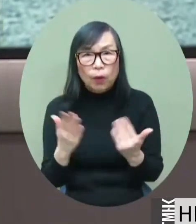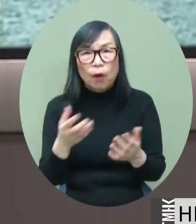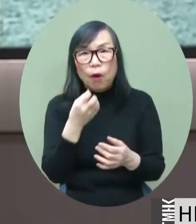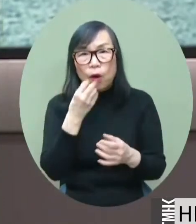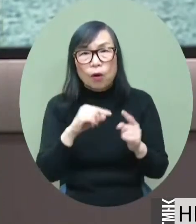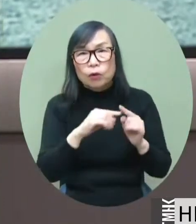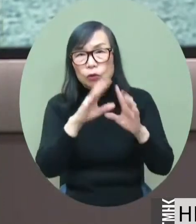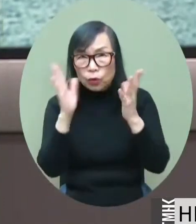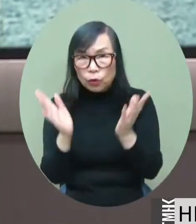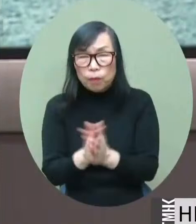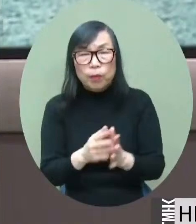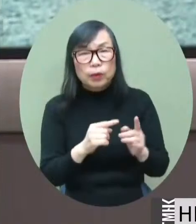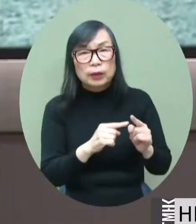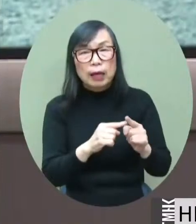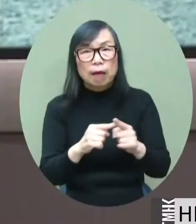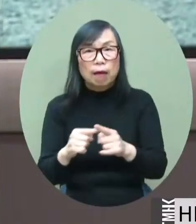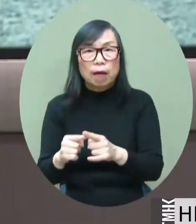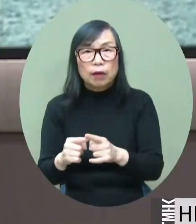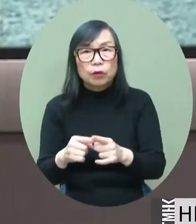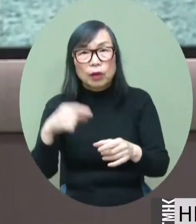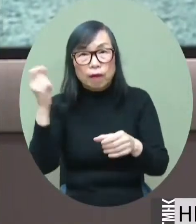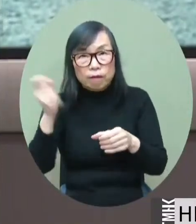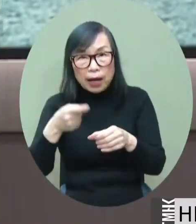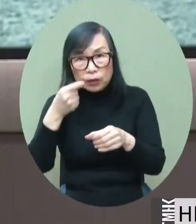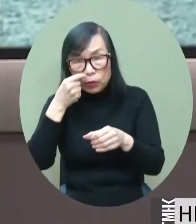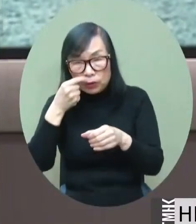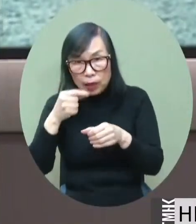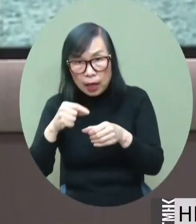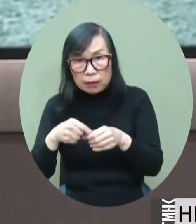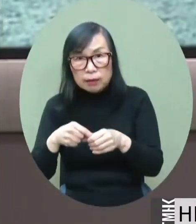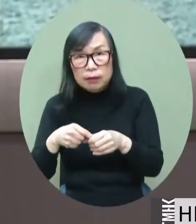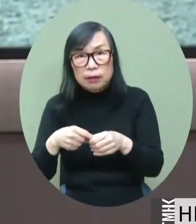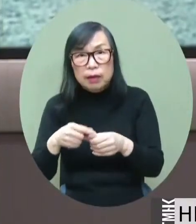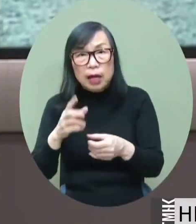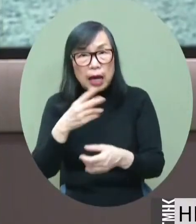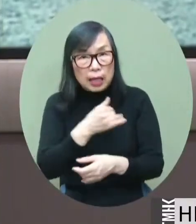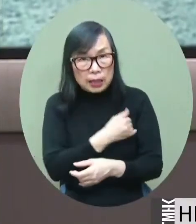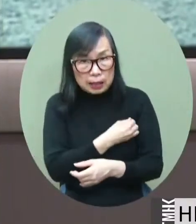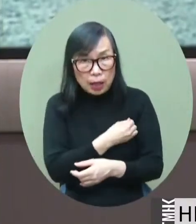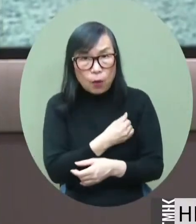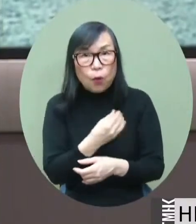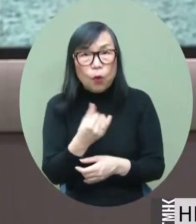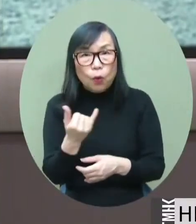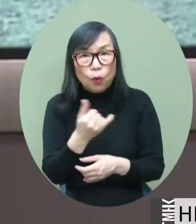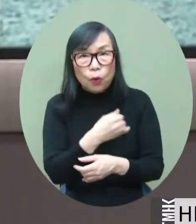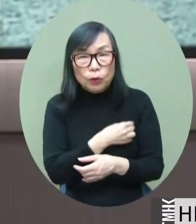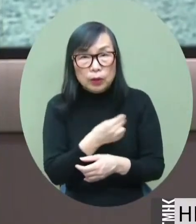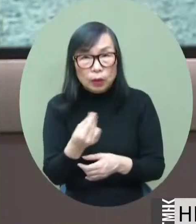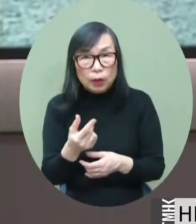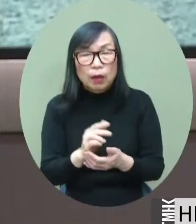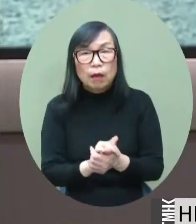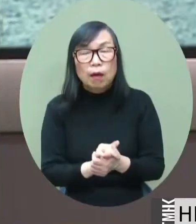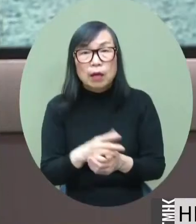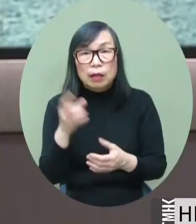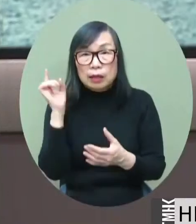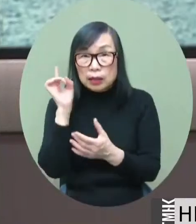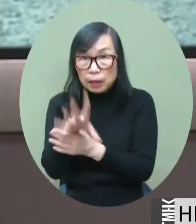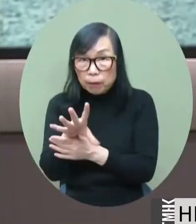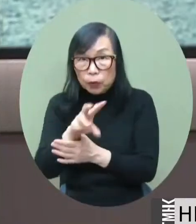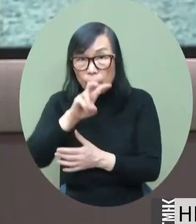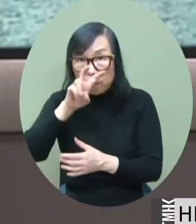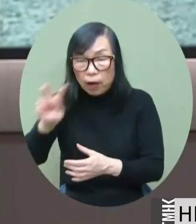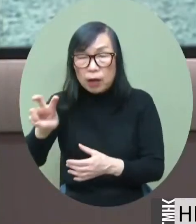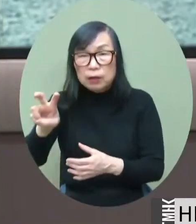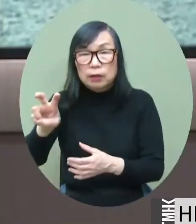to take the RAT tests during this weekend so that we can identify the silent or the hidden cases in the